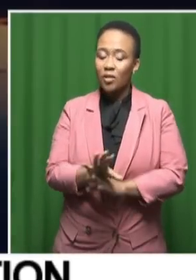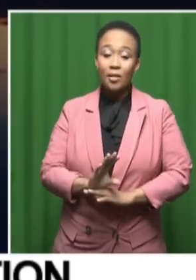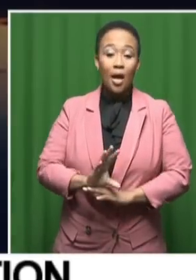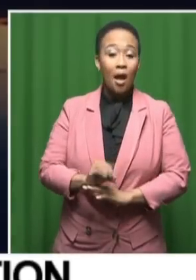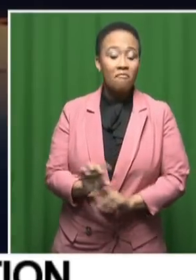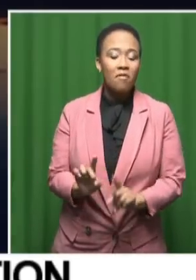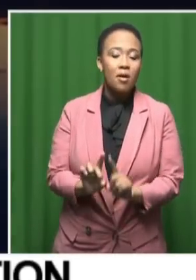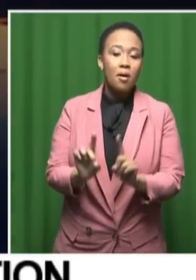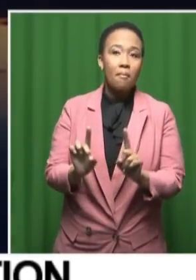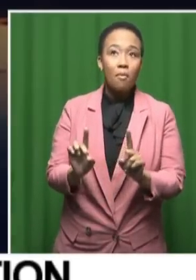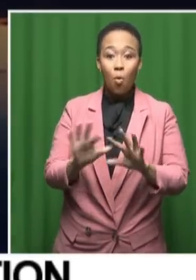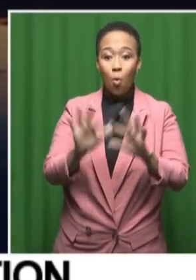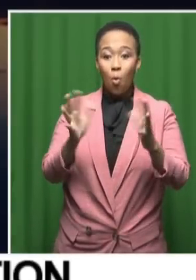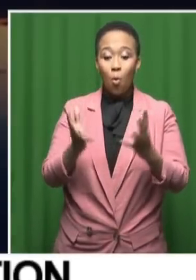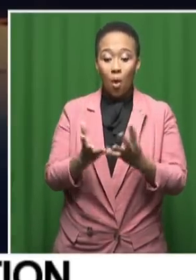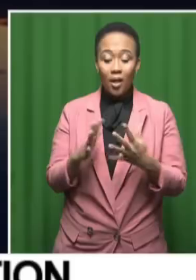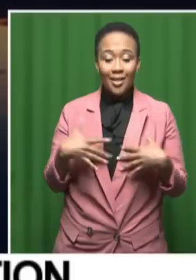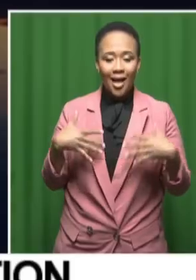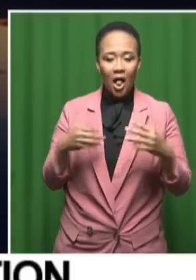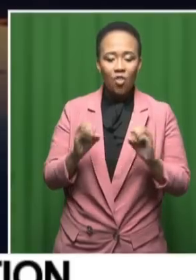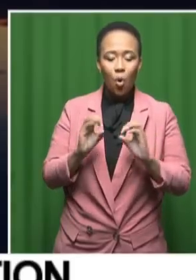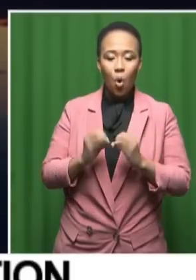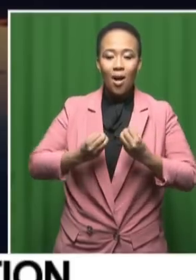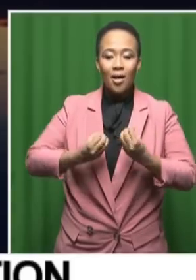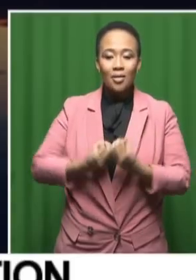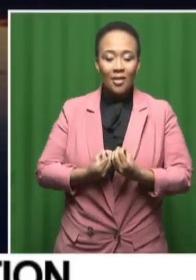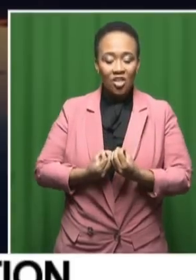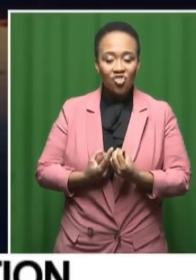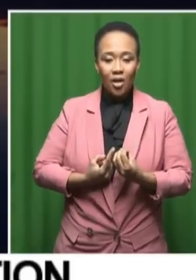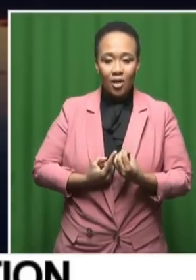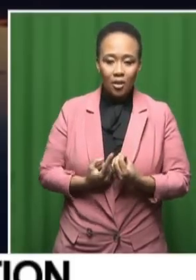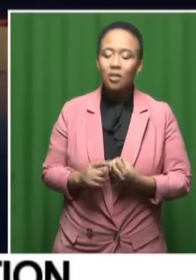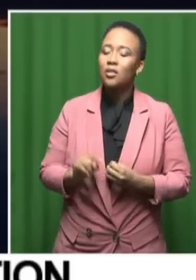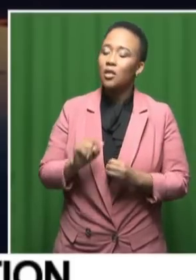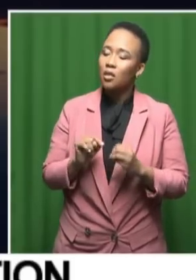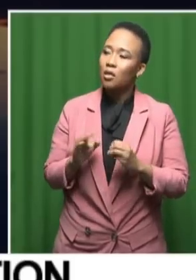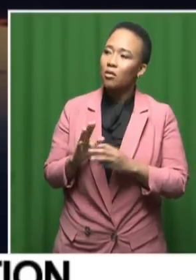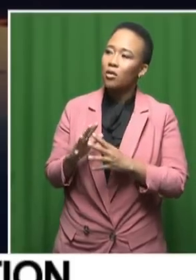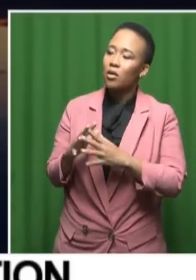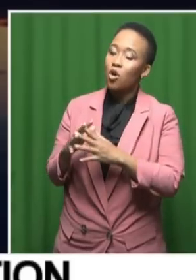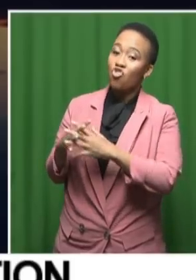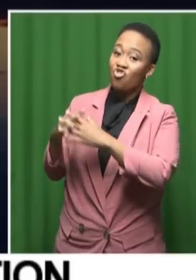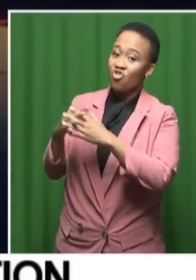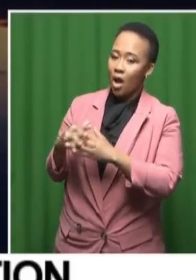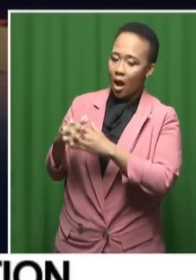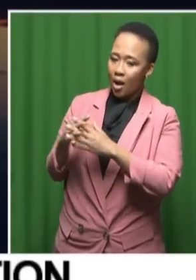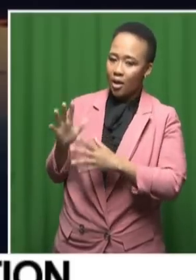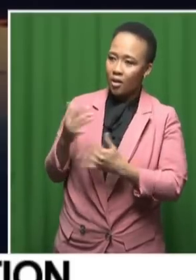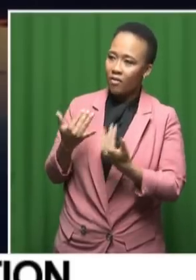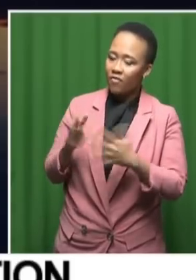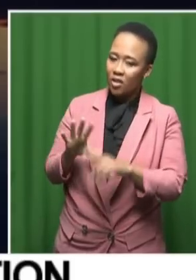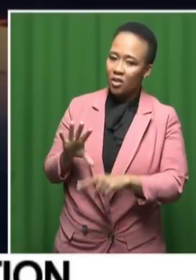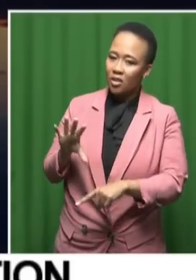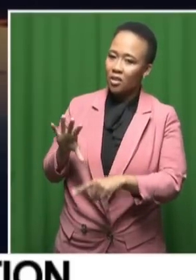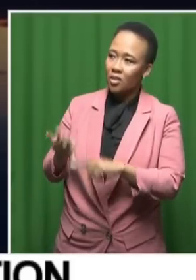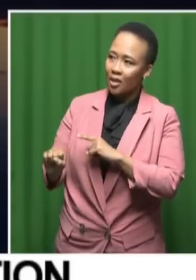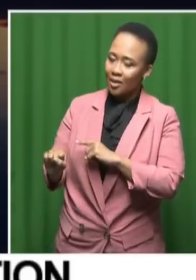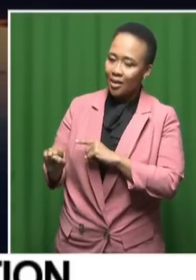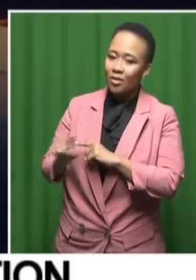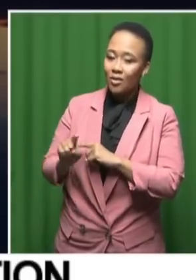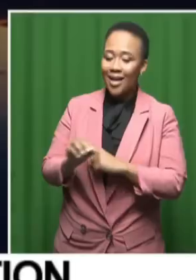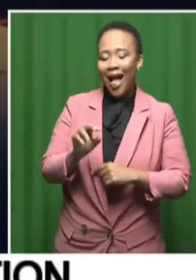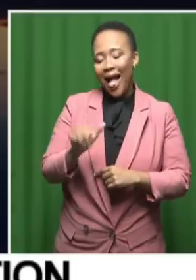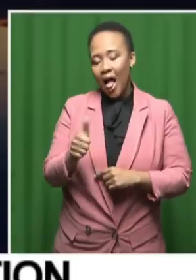however, according to the World Health Organization, the dominant strain in the United States and has been detected in at least 28 other